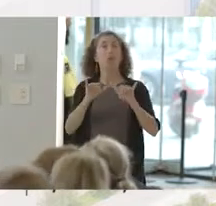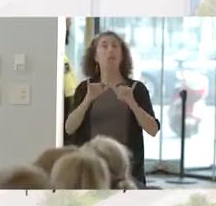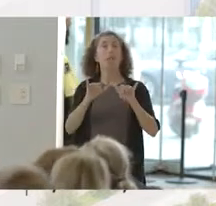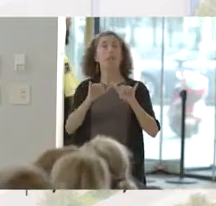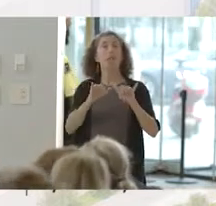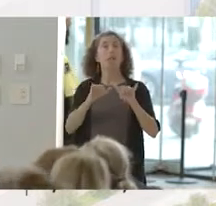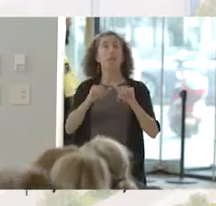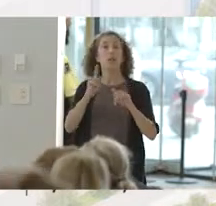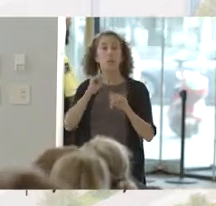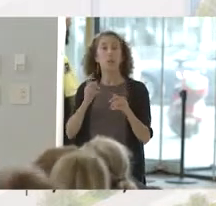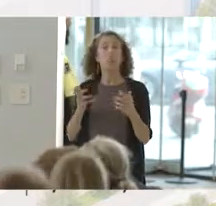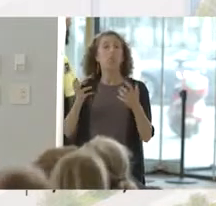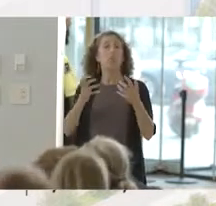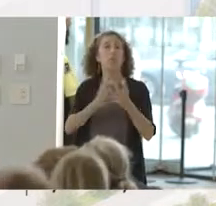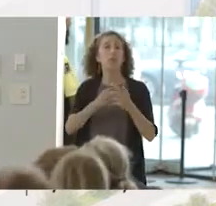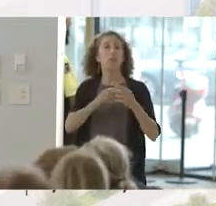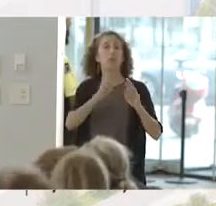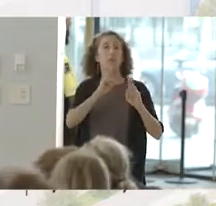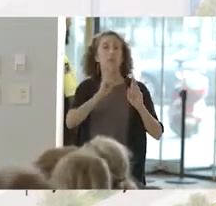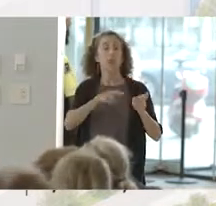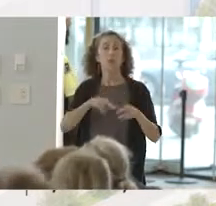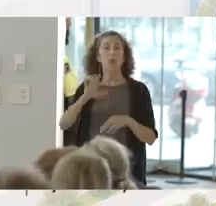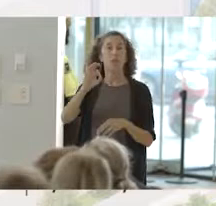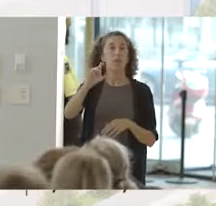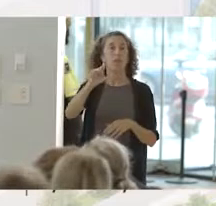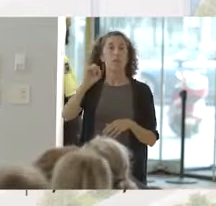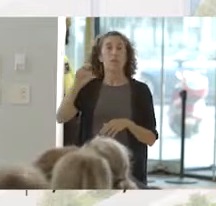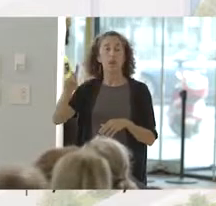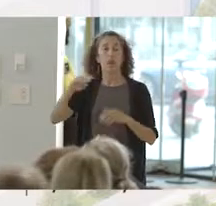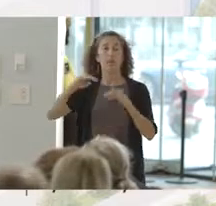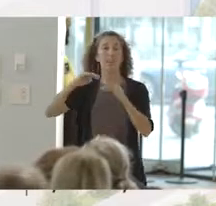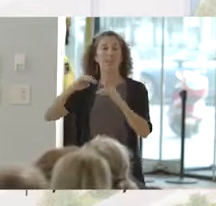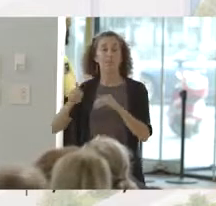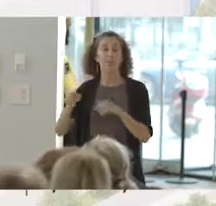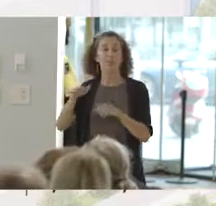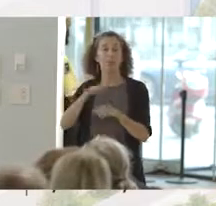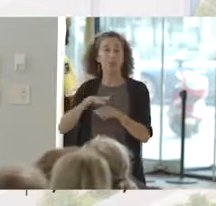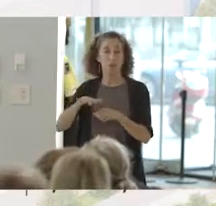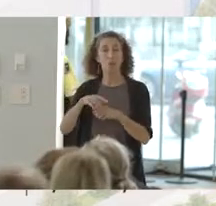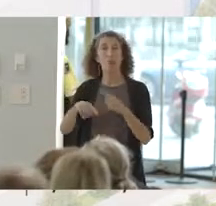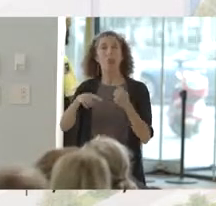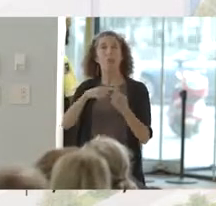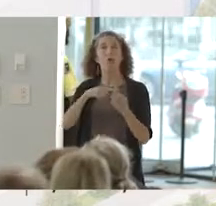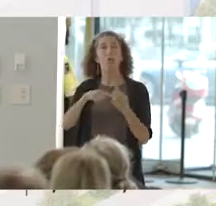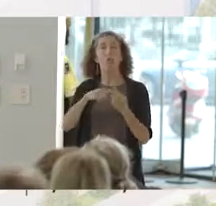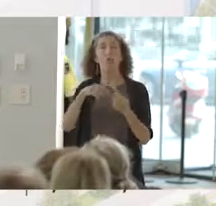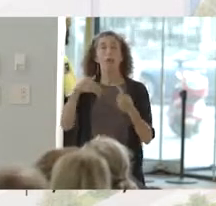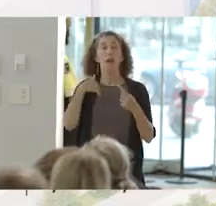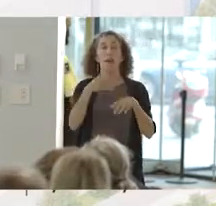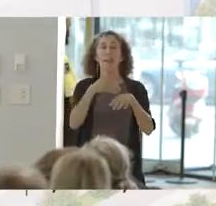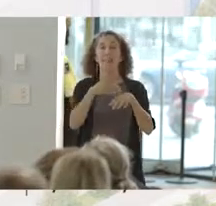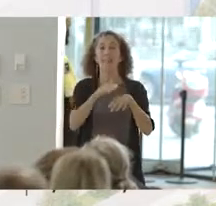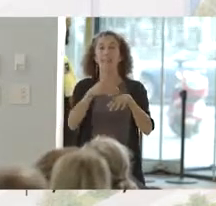respond to the flood levels that have been modeled for this area. They also include a fair amount of what we call deployables, so gates, whether they're